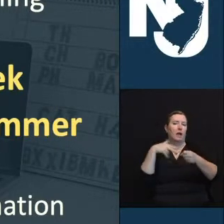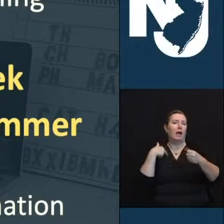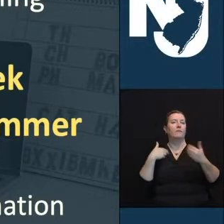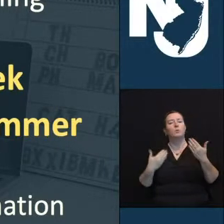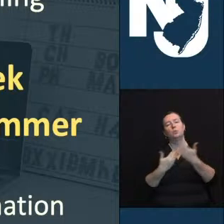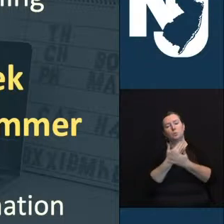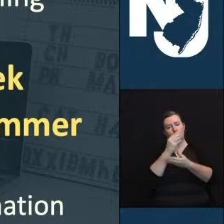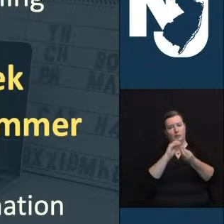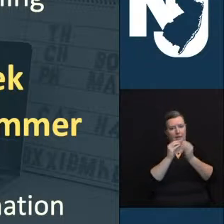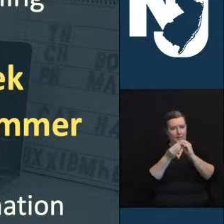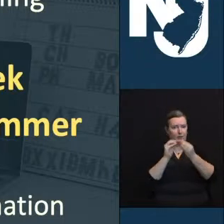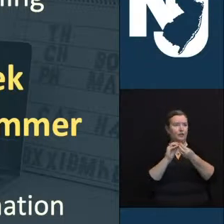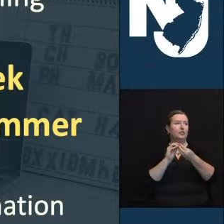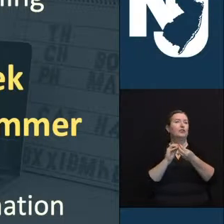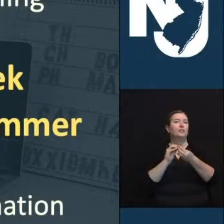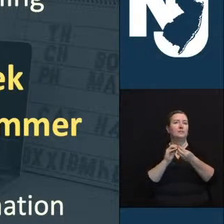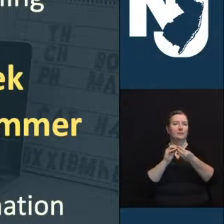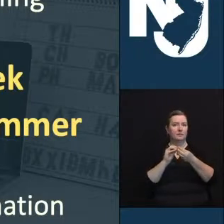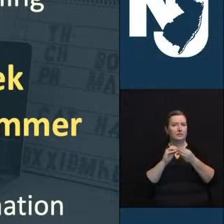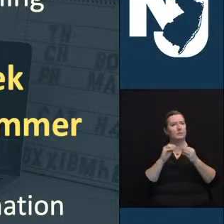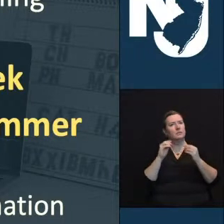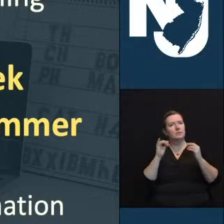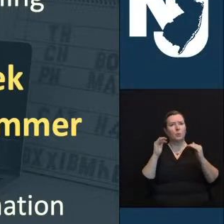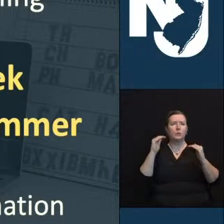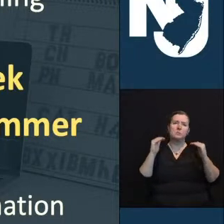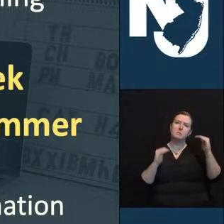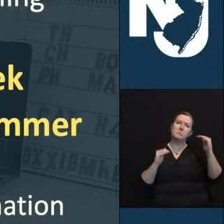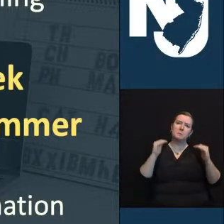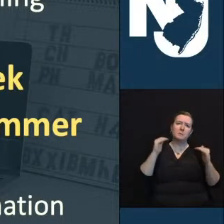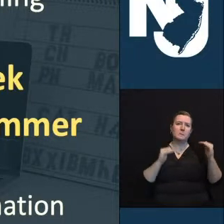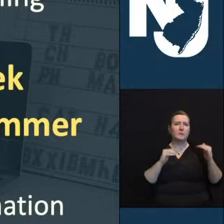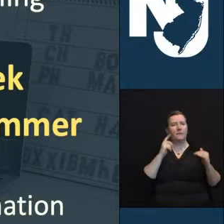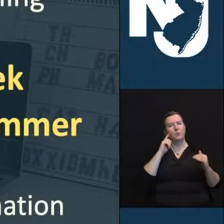learning digital divide, and these are available online at